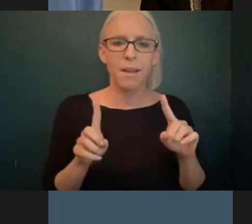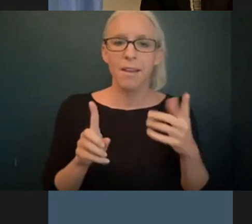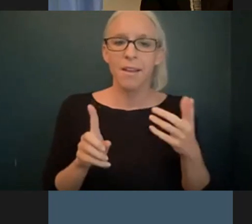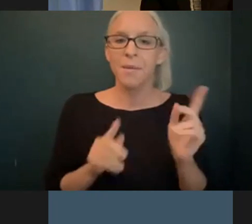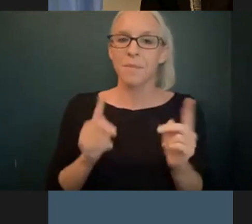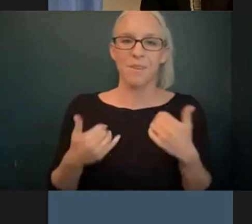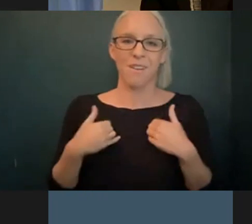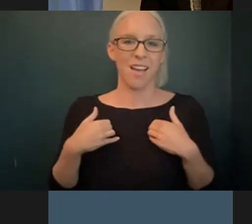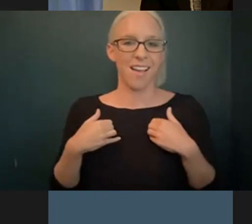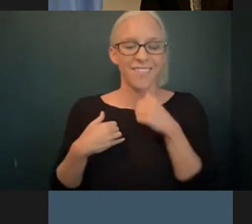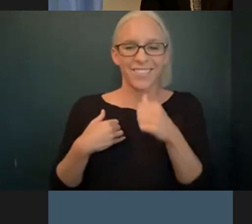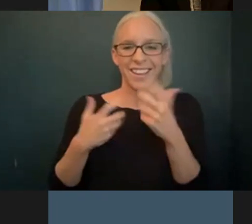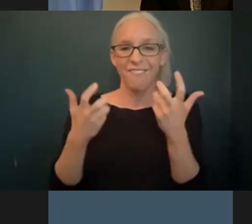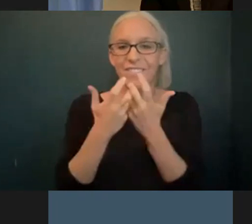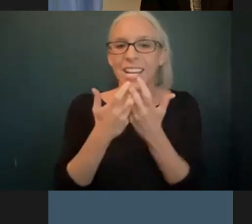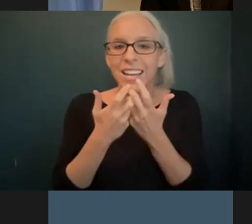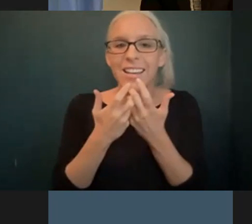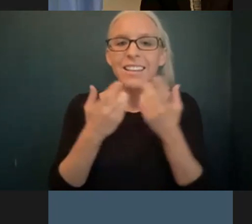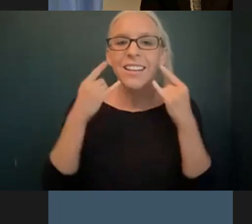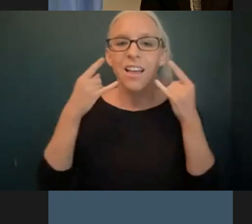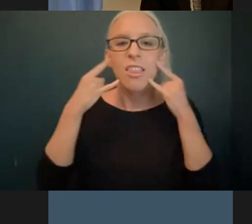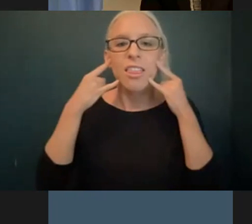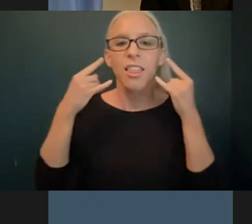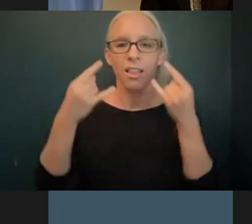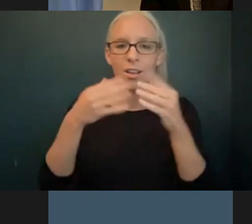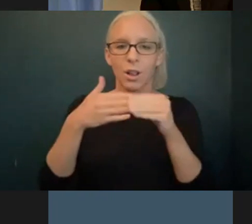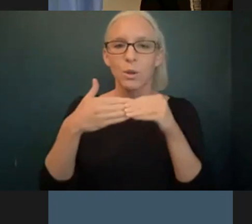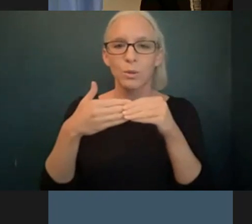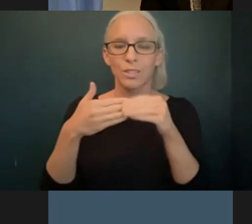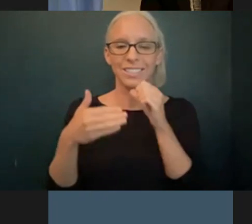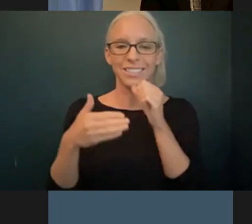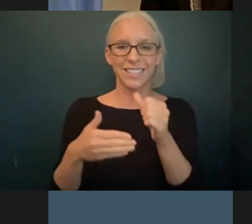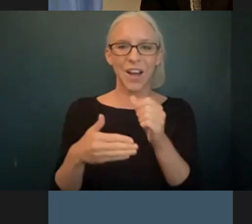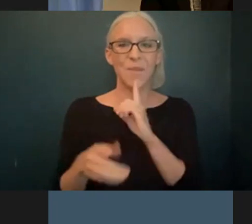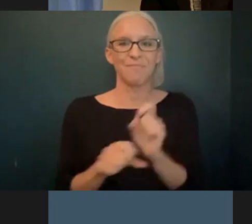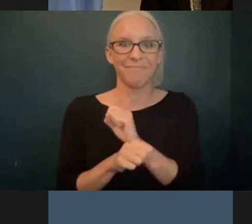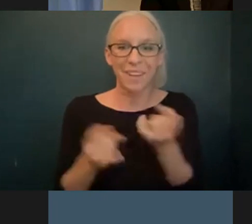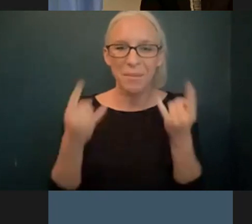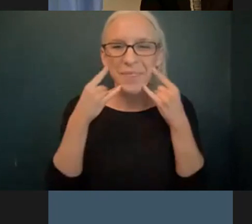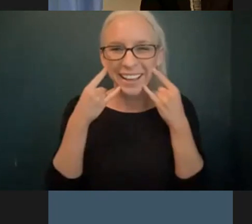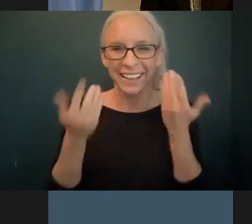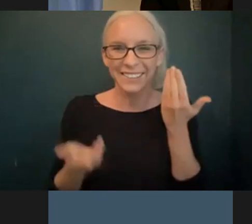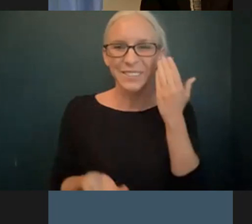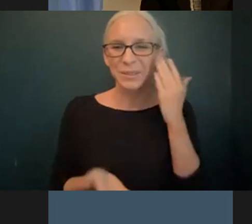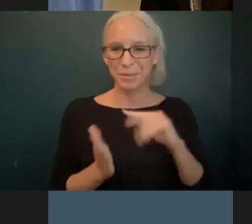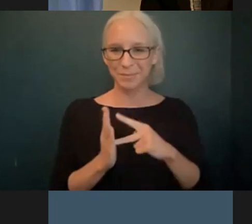poorly fitting things that should not be masks, for example. I see. Good.